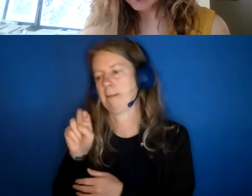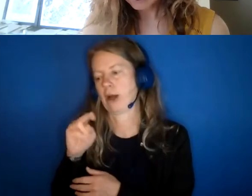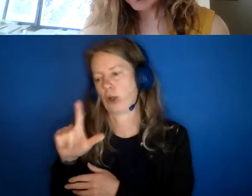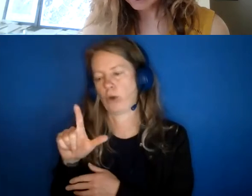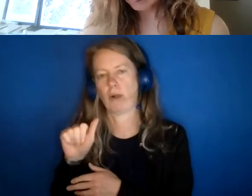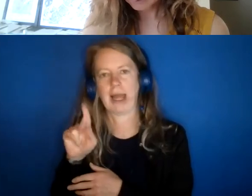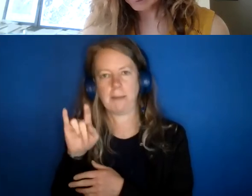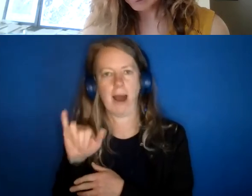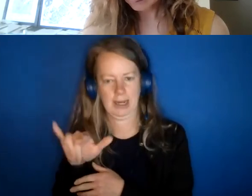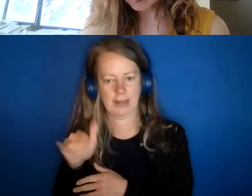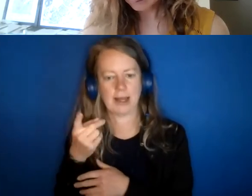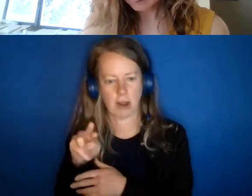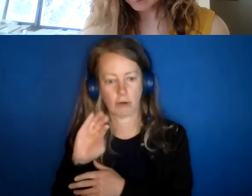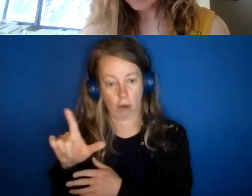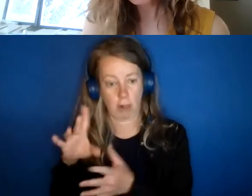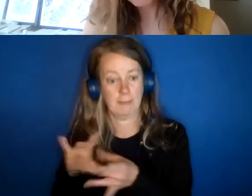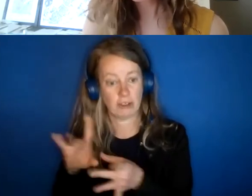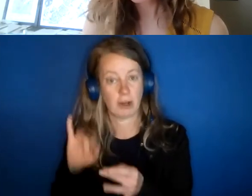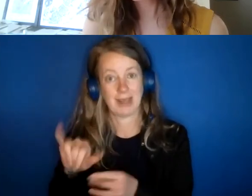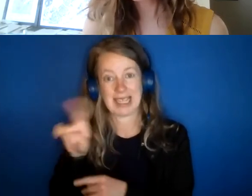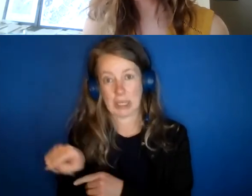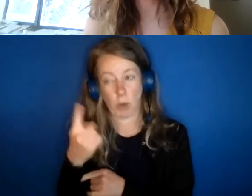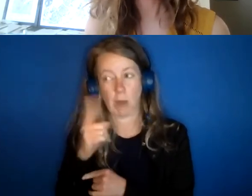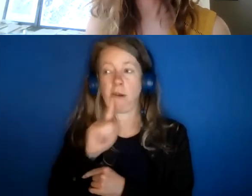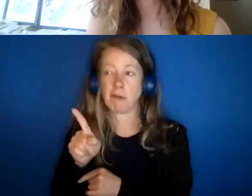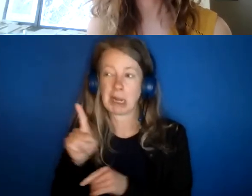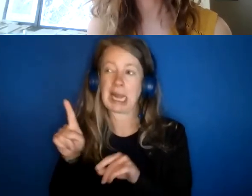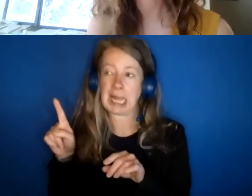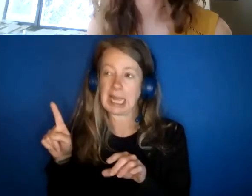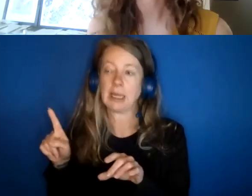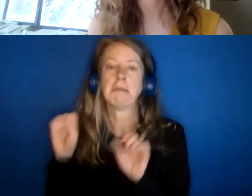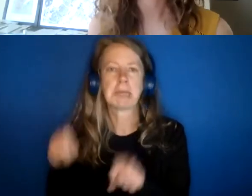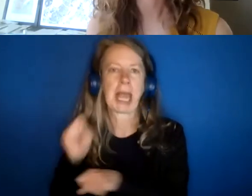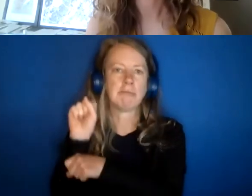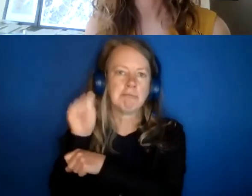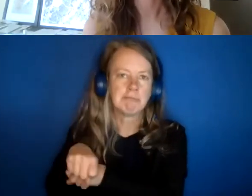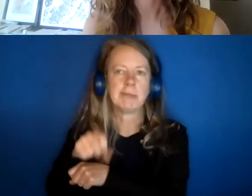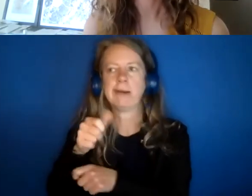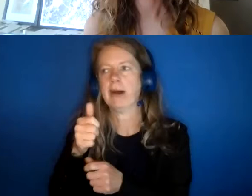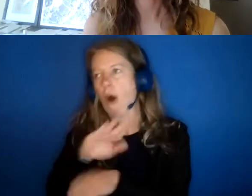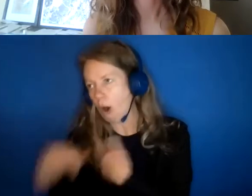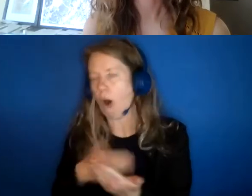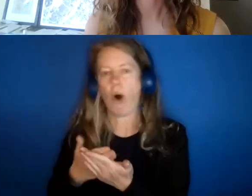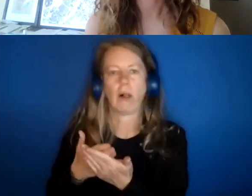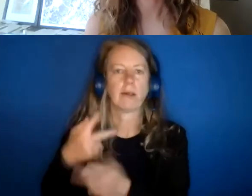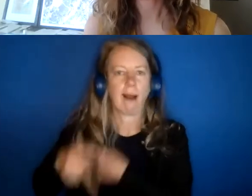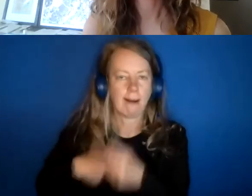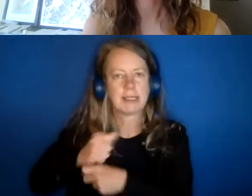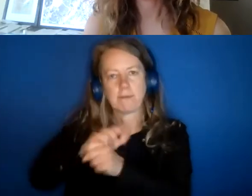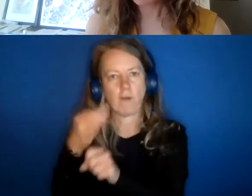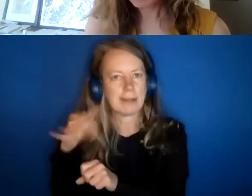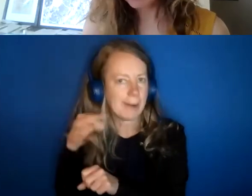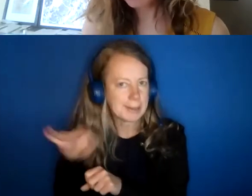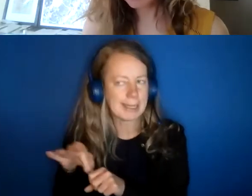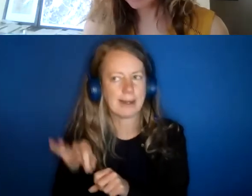to. That's really the only one active currently against all of the existing types of COVID-19, including this